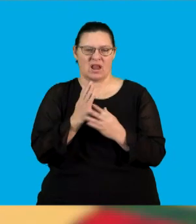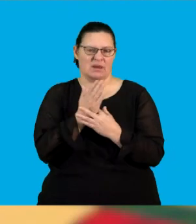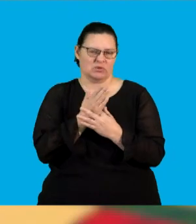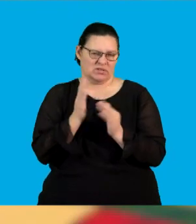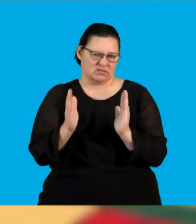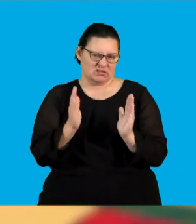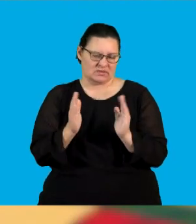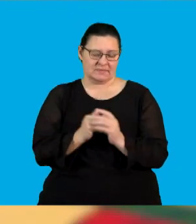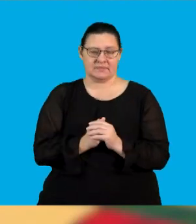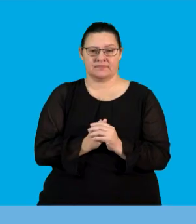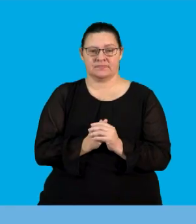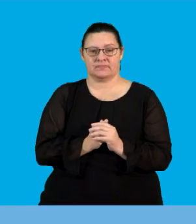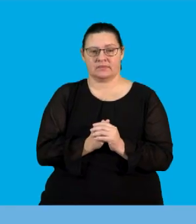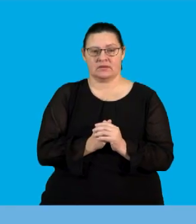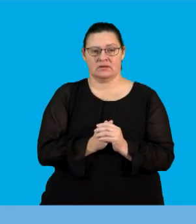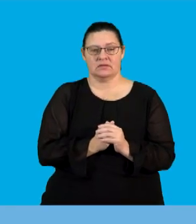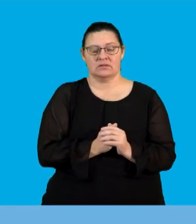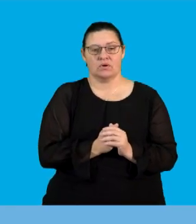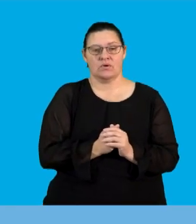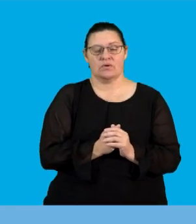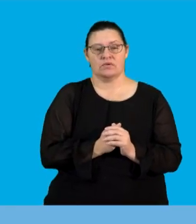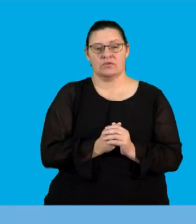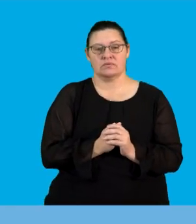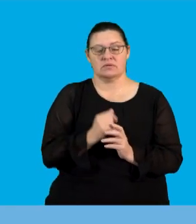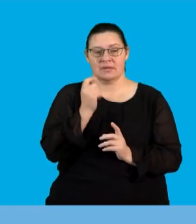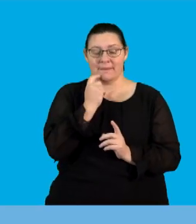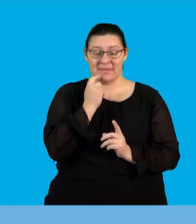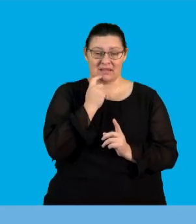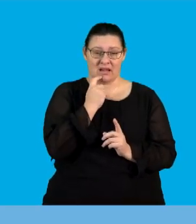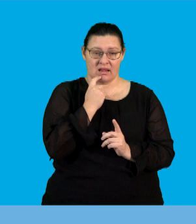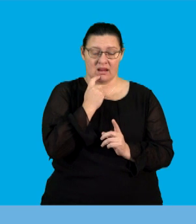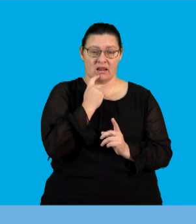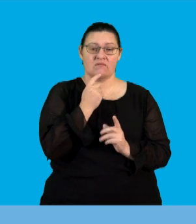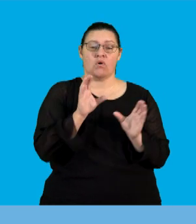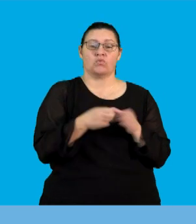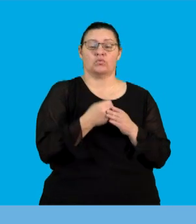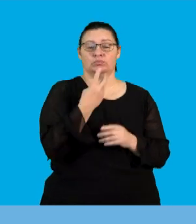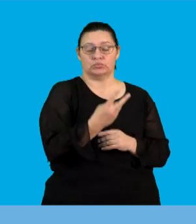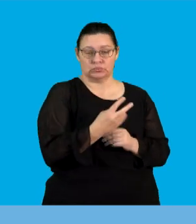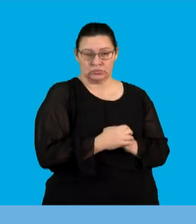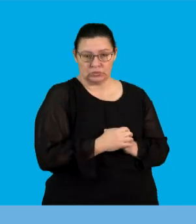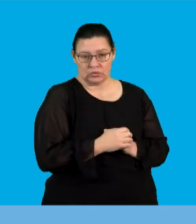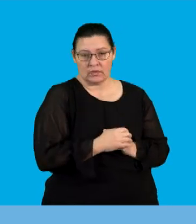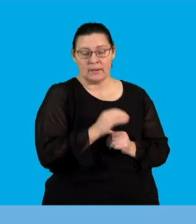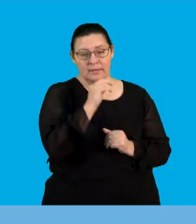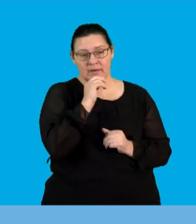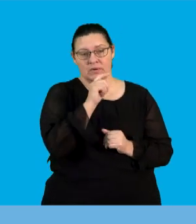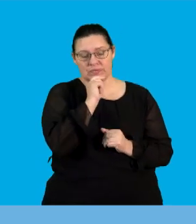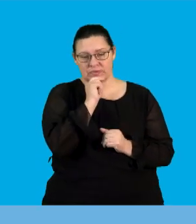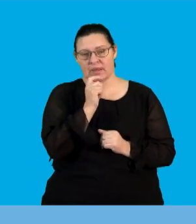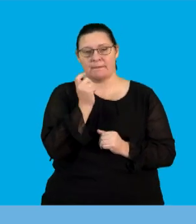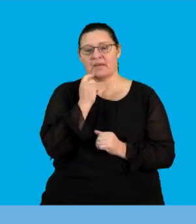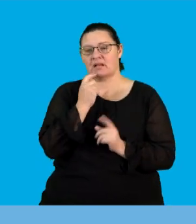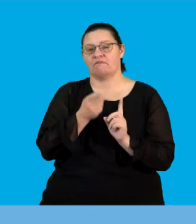between. So now when talking about the metal oxide of a group 2 element, that means we need to use